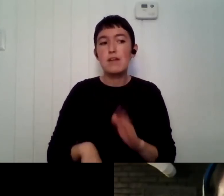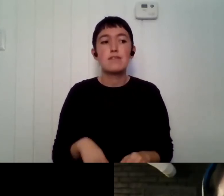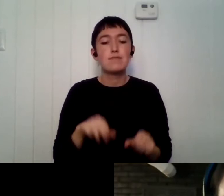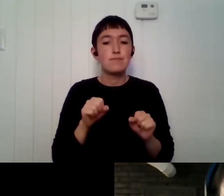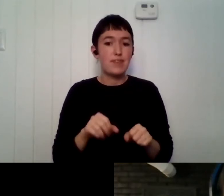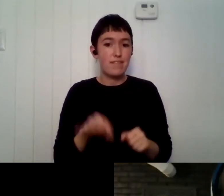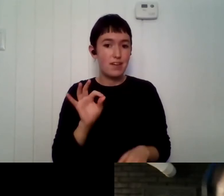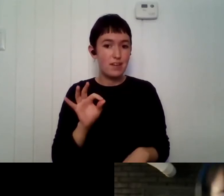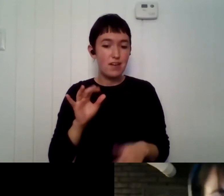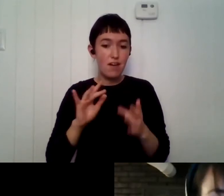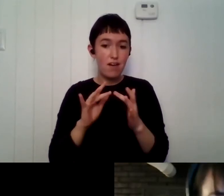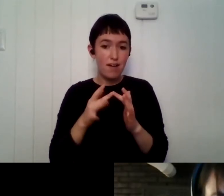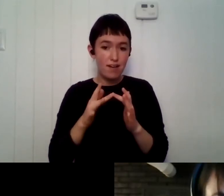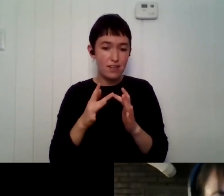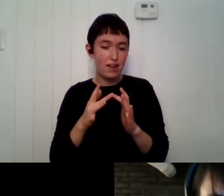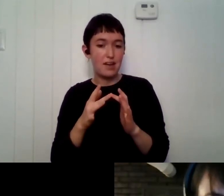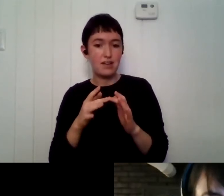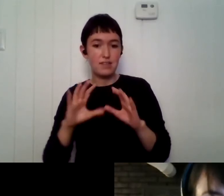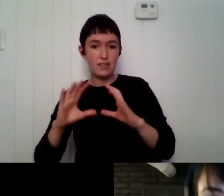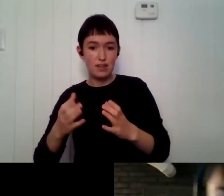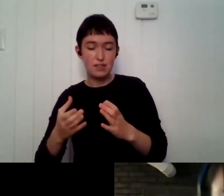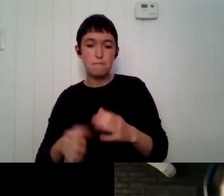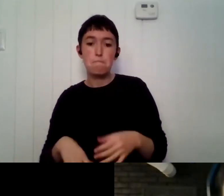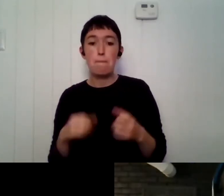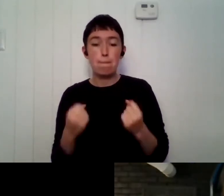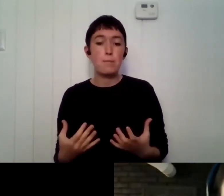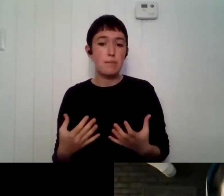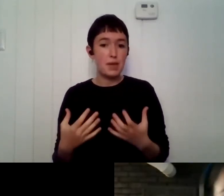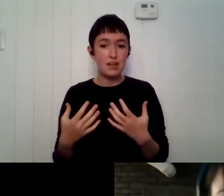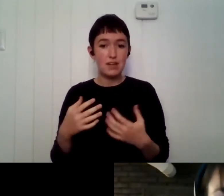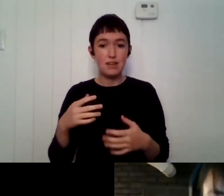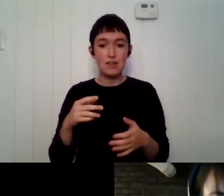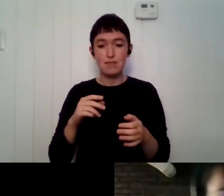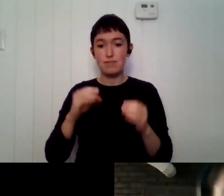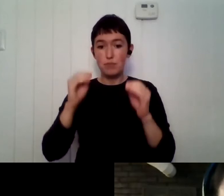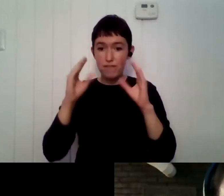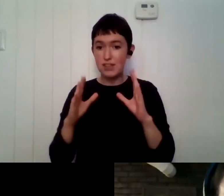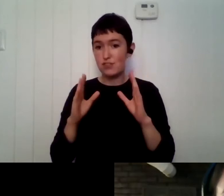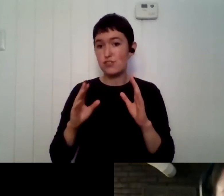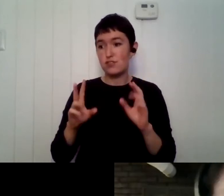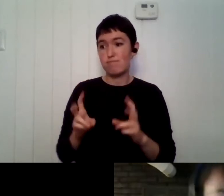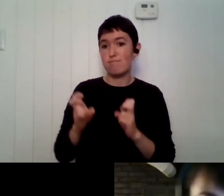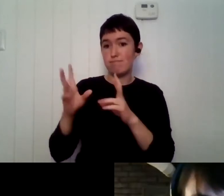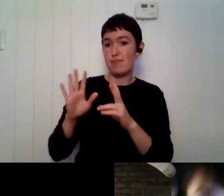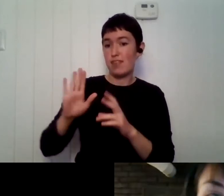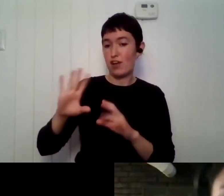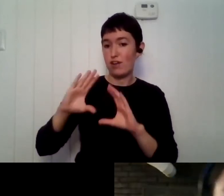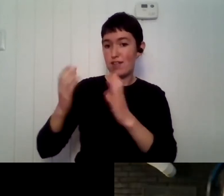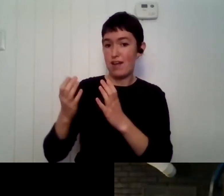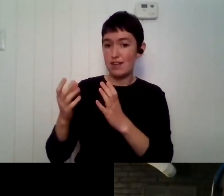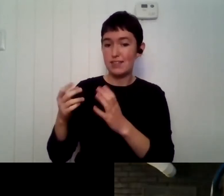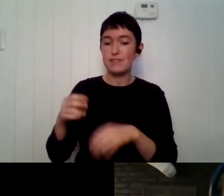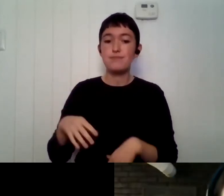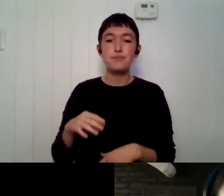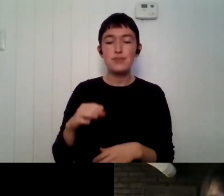especially now during COVID, a lot of professors have recorded their lectures and made them available. So if you search for like an introductory biology course, you can find